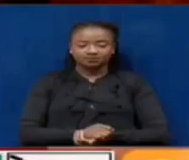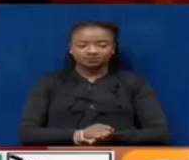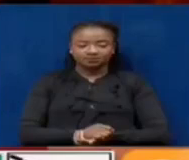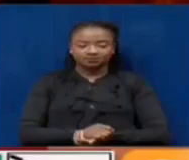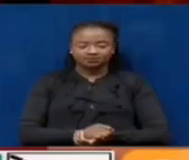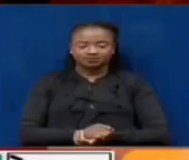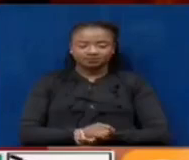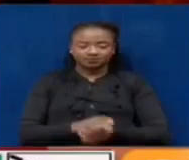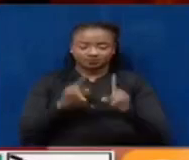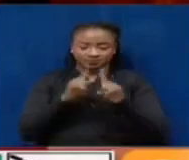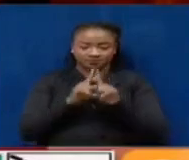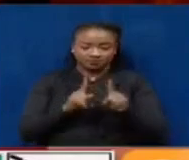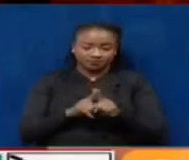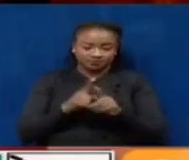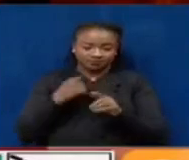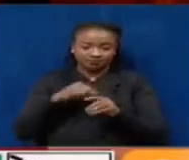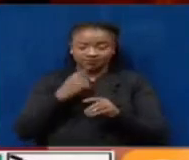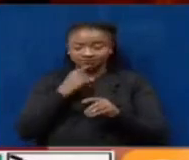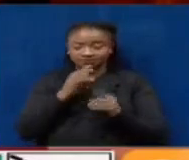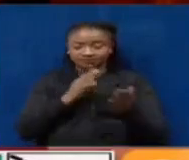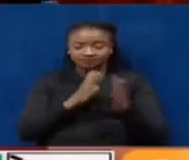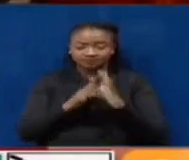by saying sometimes in